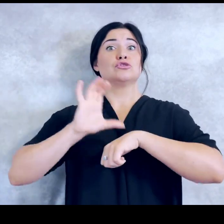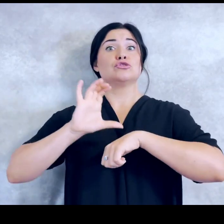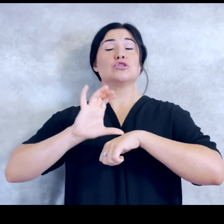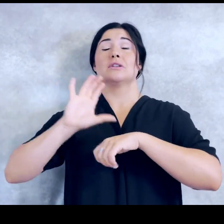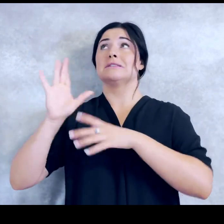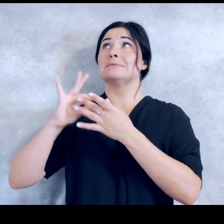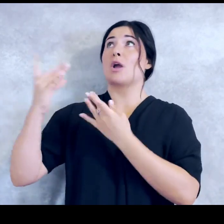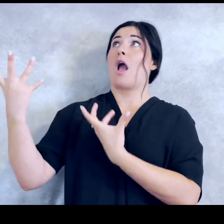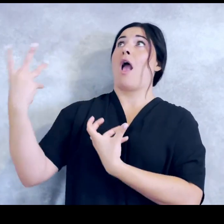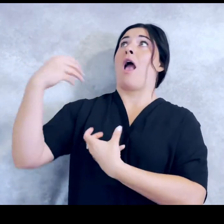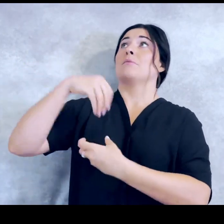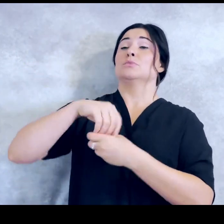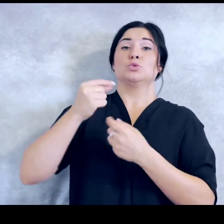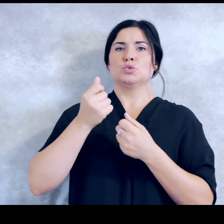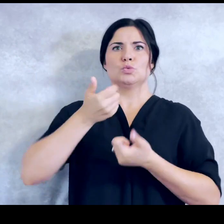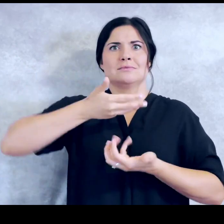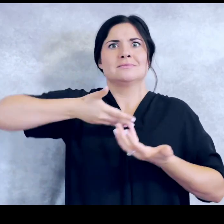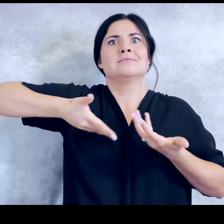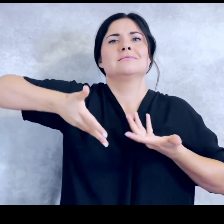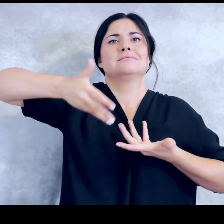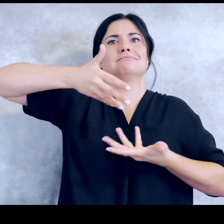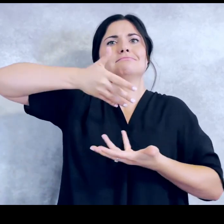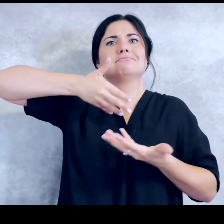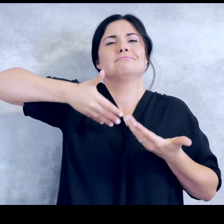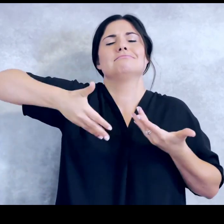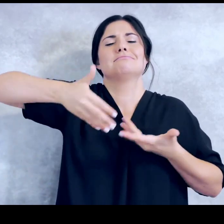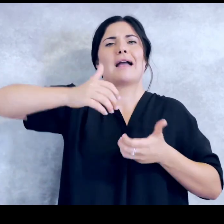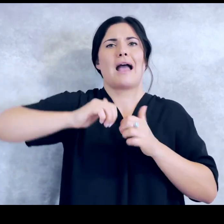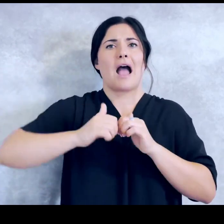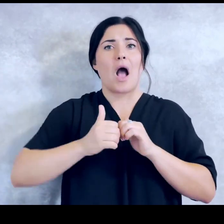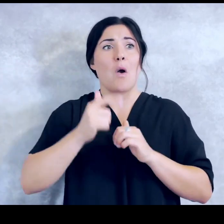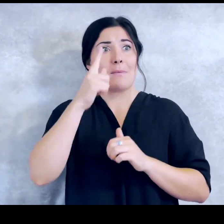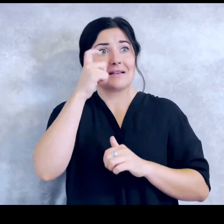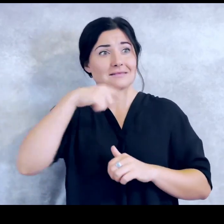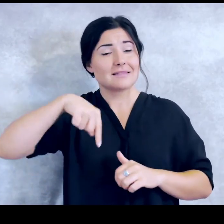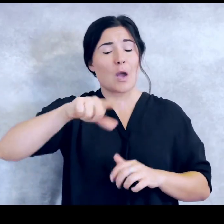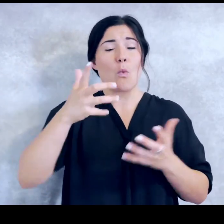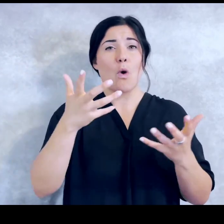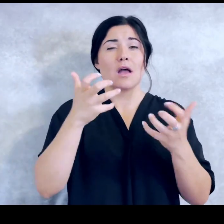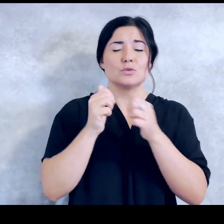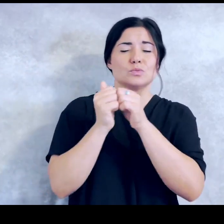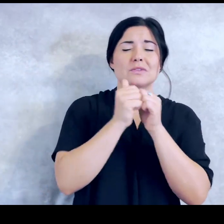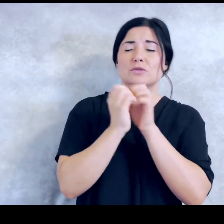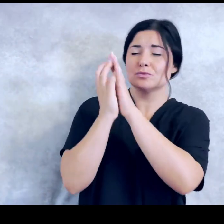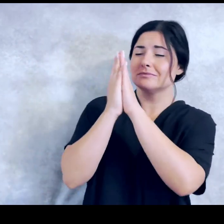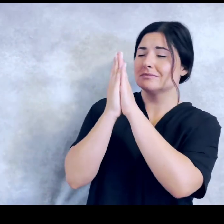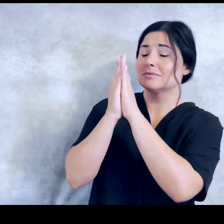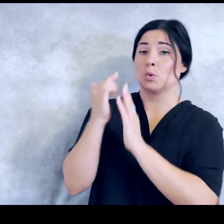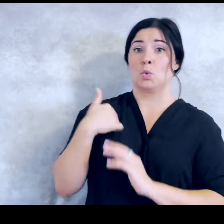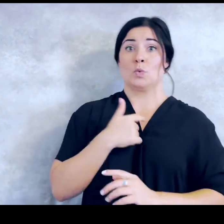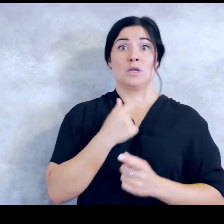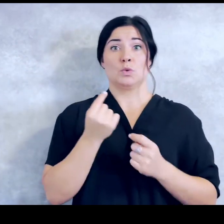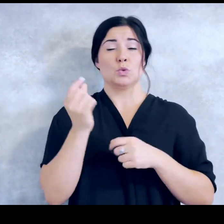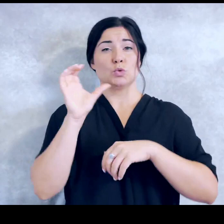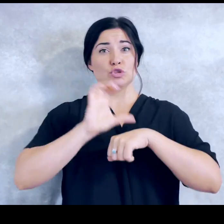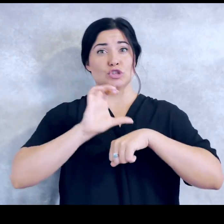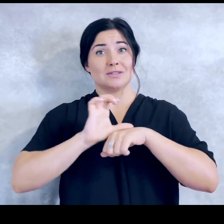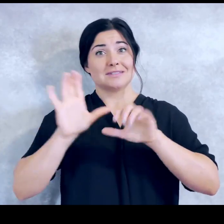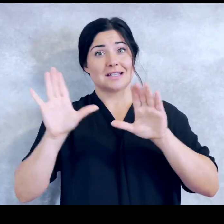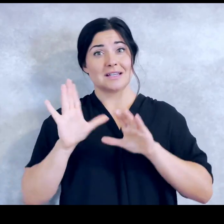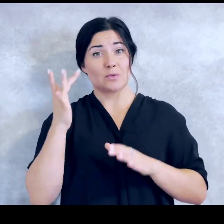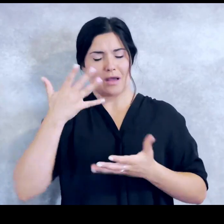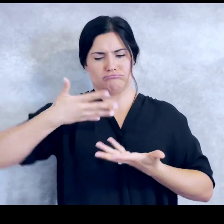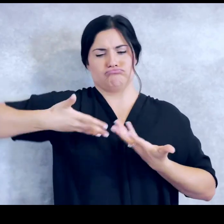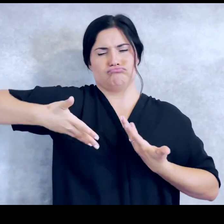early church, empowered by the Spirit, came together. It can only happen because they were together. We can only do what we do every week because